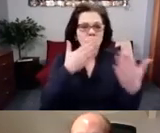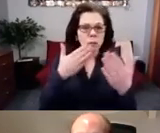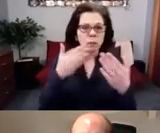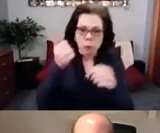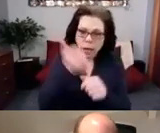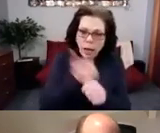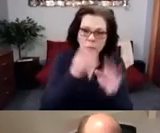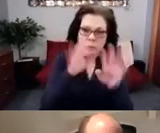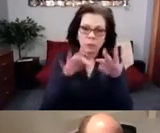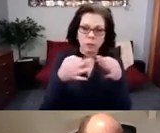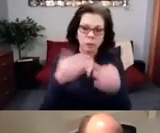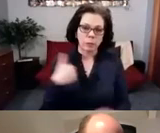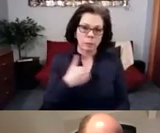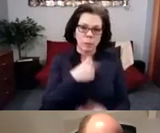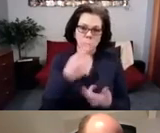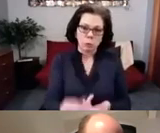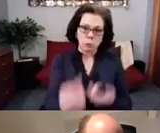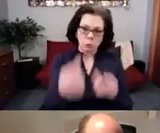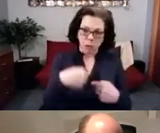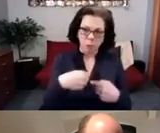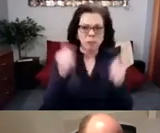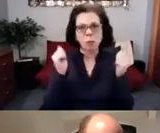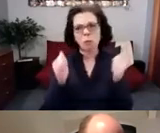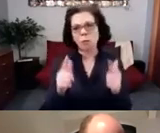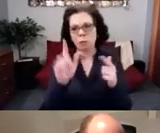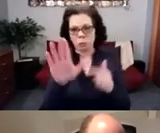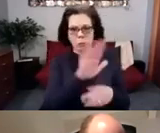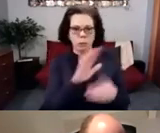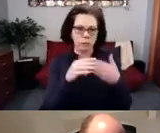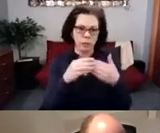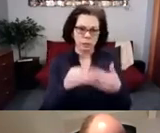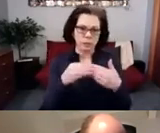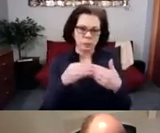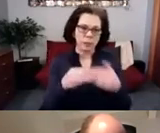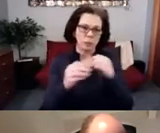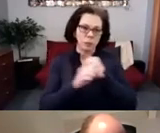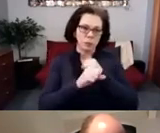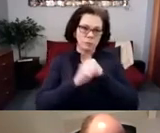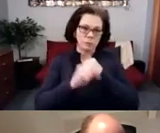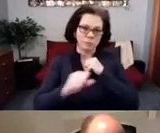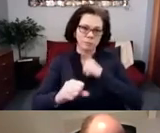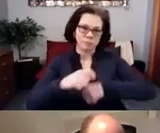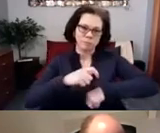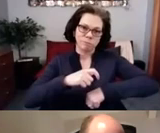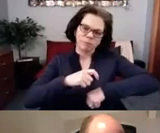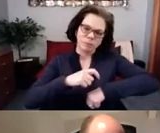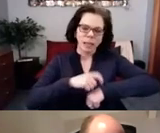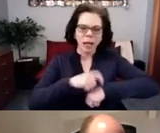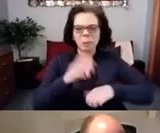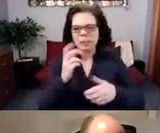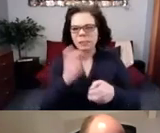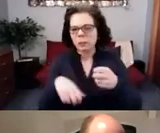joining for all of your patience and flexibility during what has been an extended, difficult time through this health